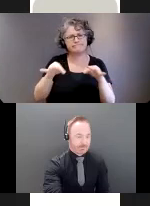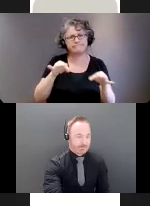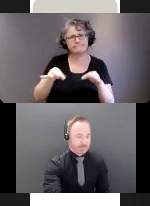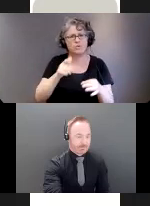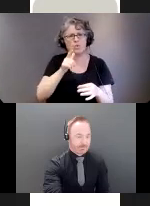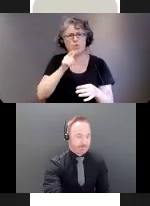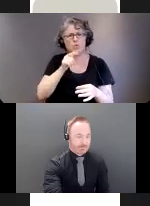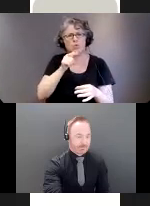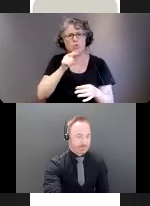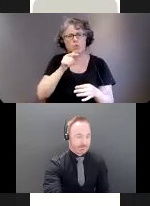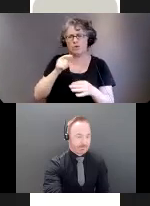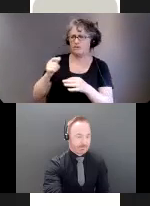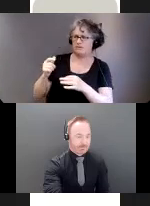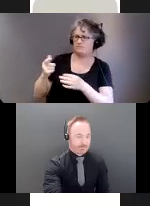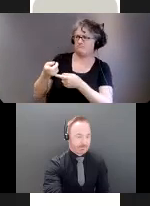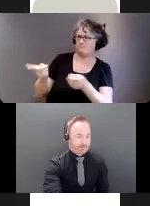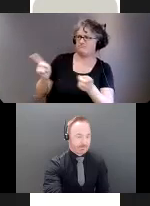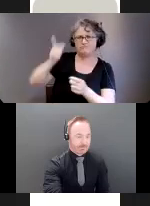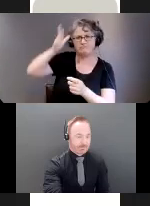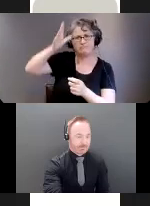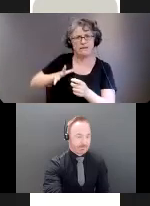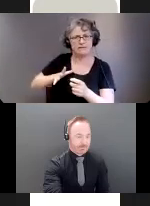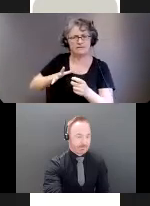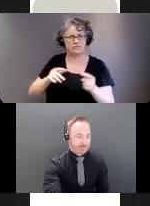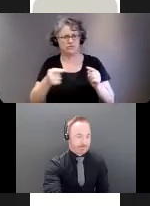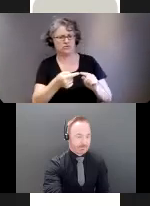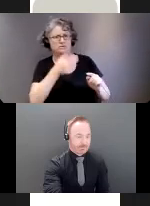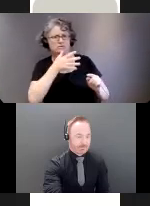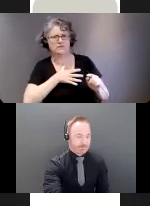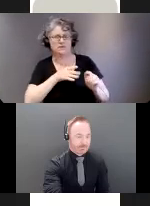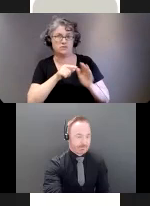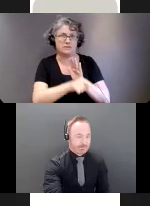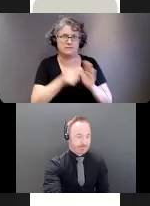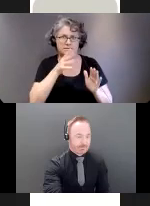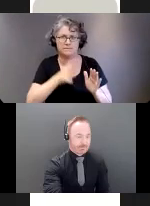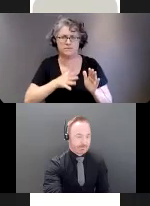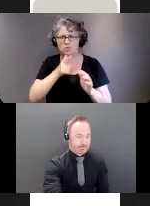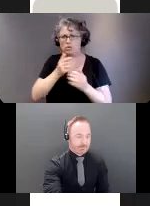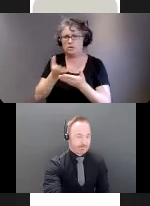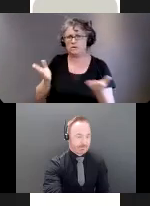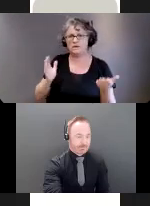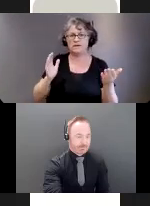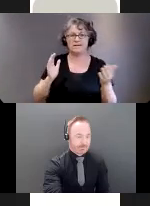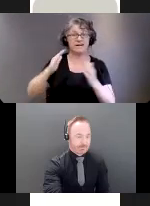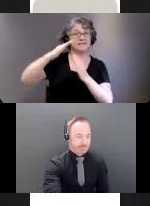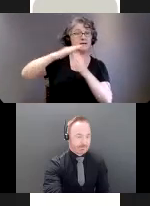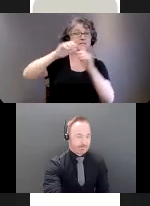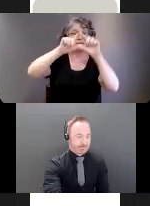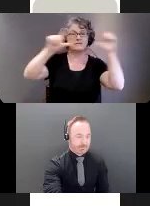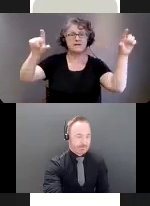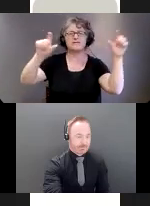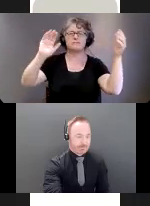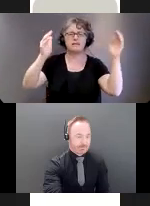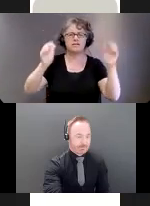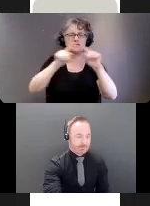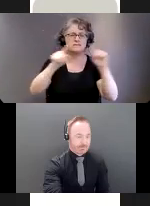violence against older women. And then you can see that there's some comparisons there on the top related to femicides